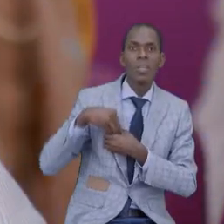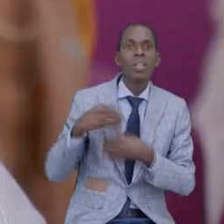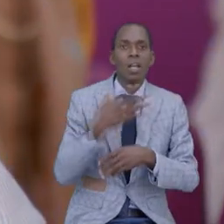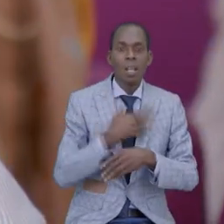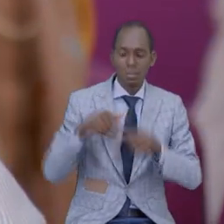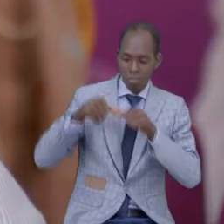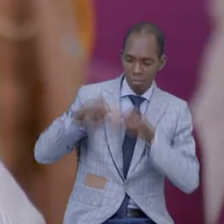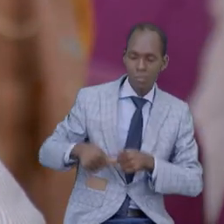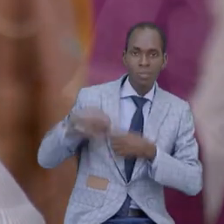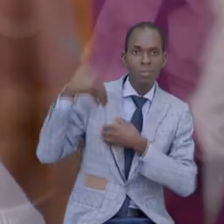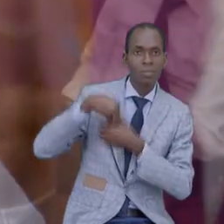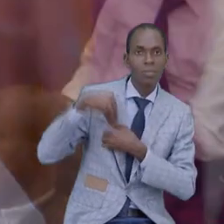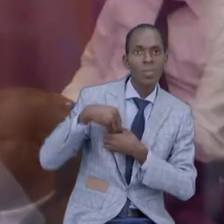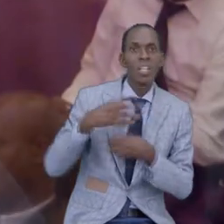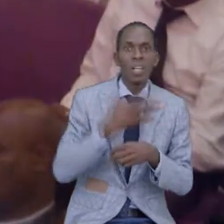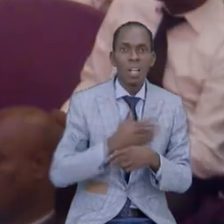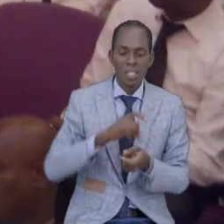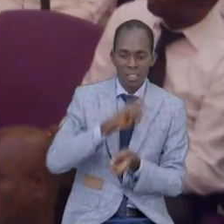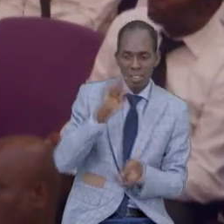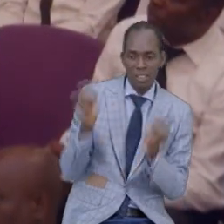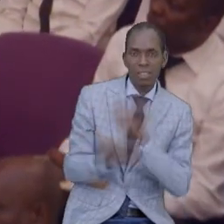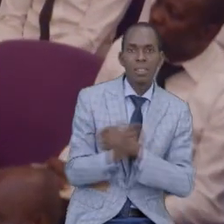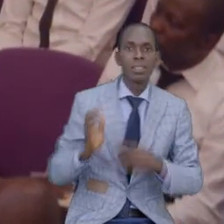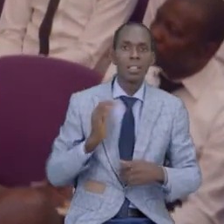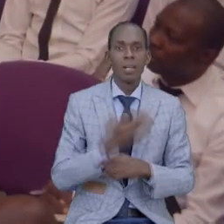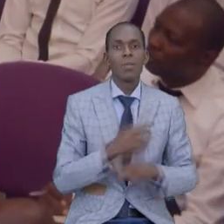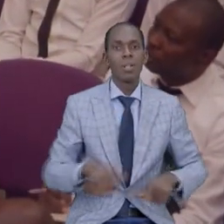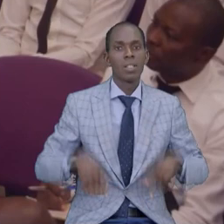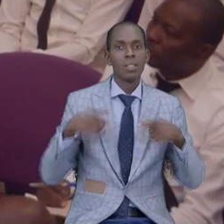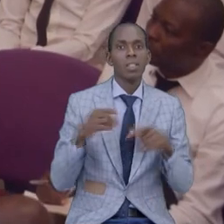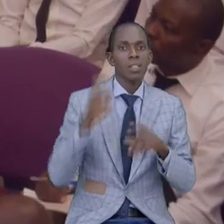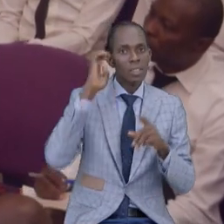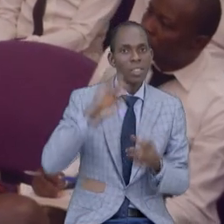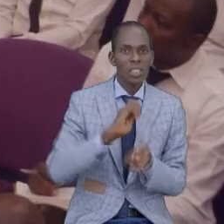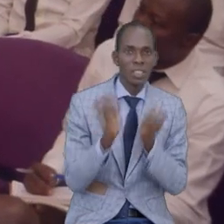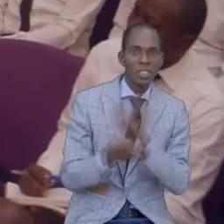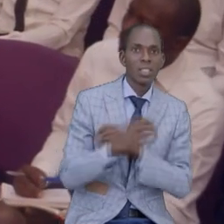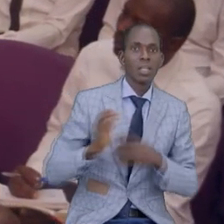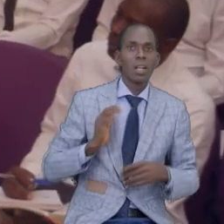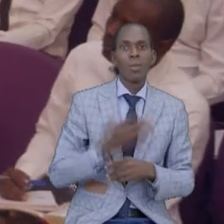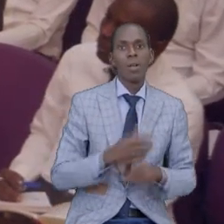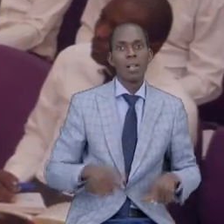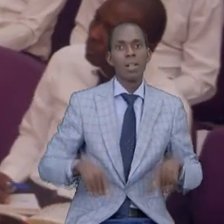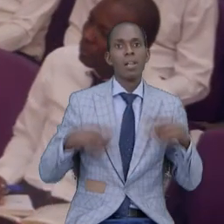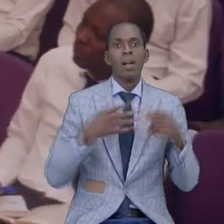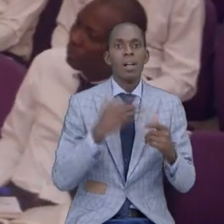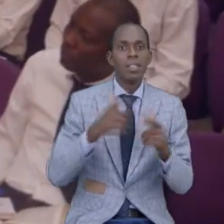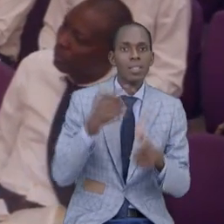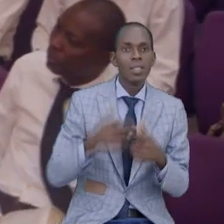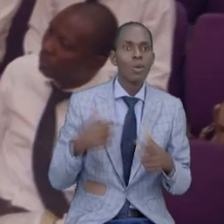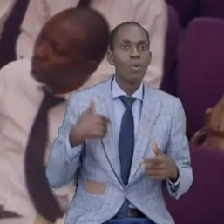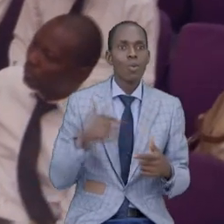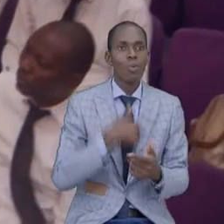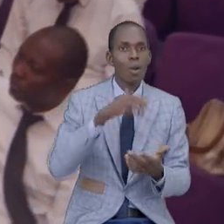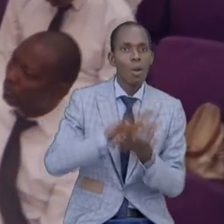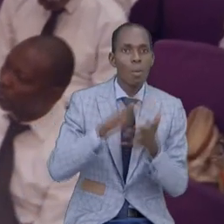within us. He transforms our lives. He changes our lives. And then we